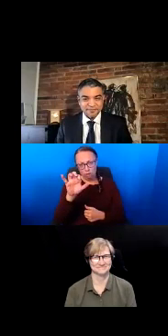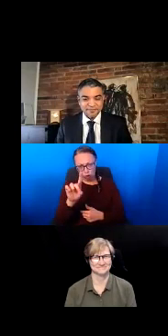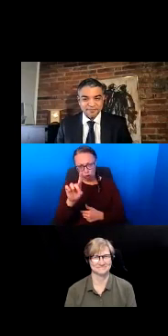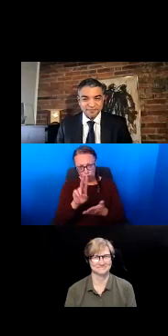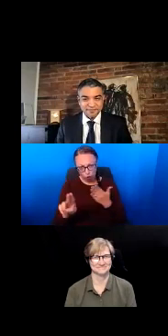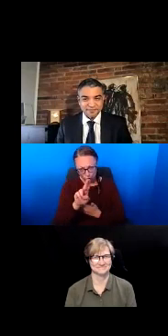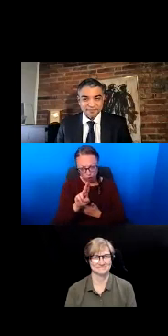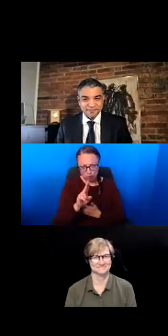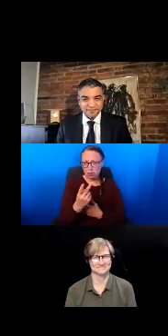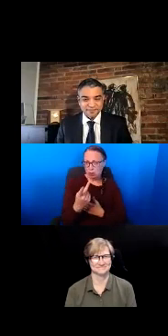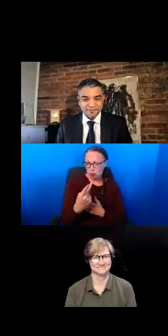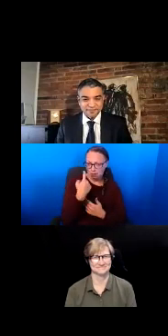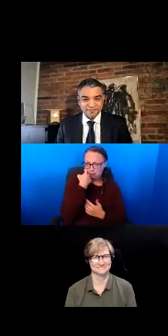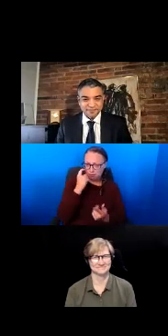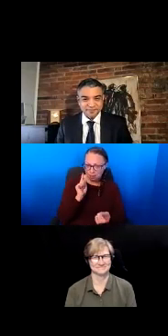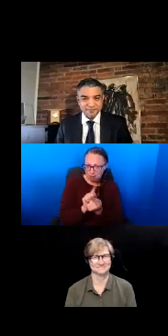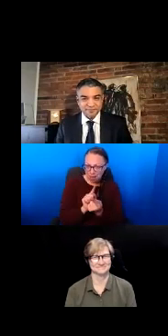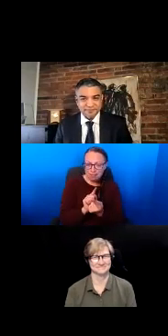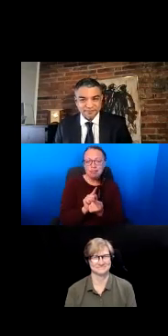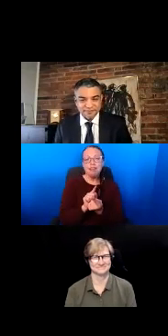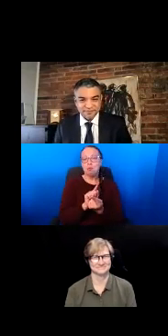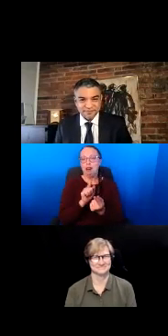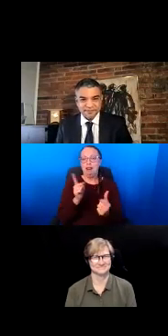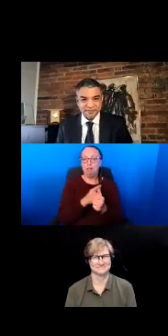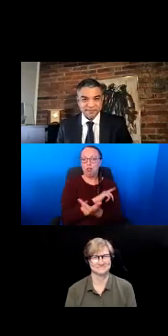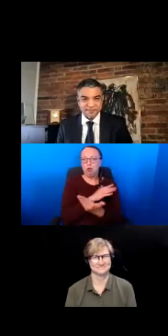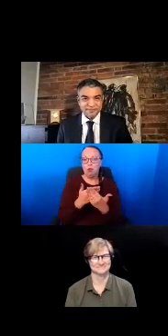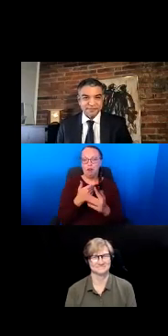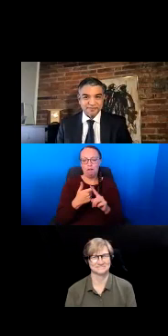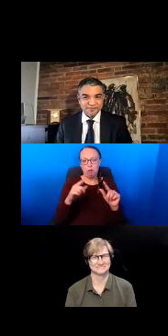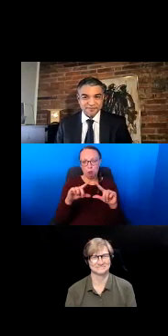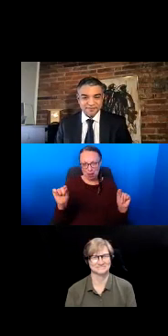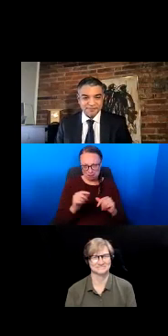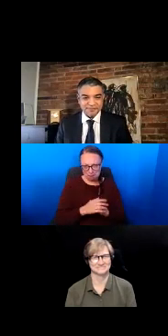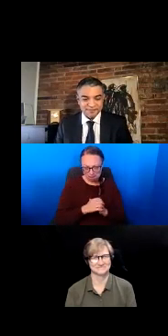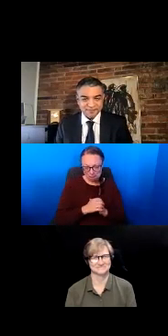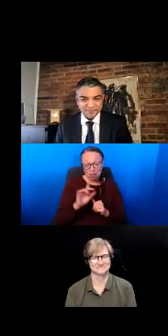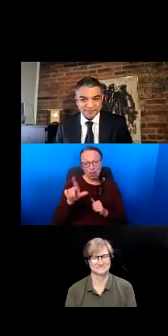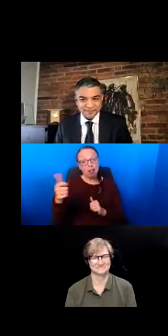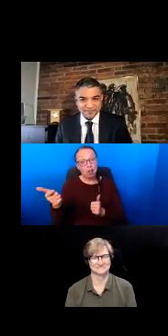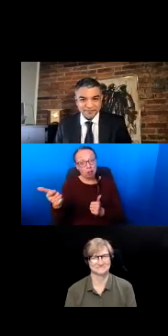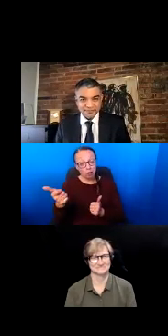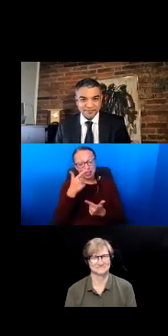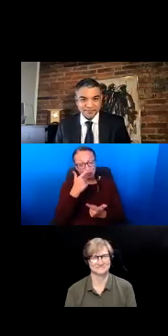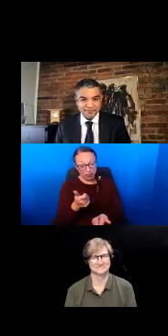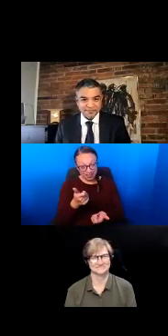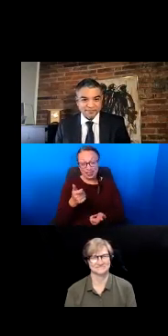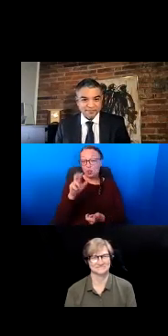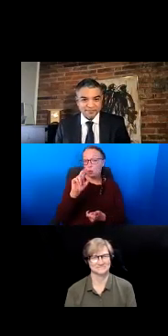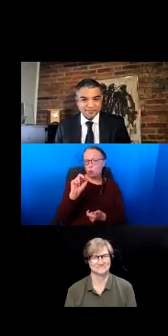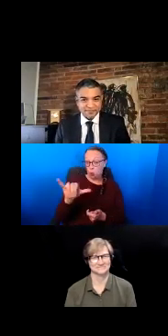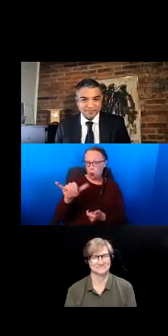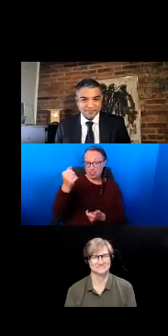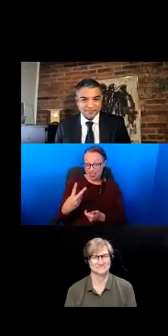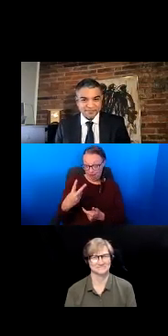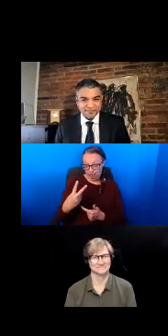we just met, and when I first arrived from Japan. Another fun fact: Roy is half Japanese, and